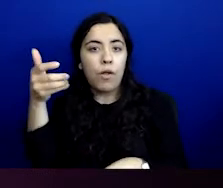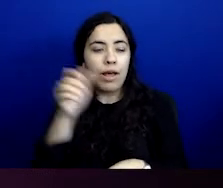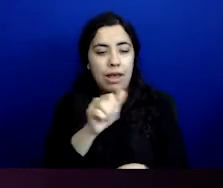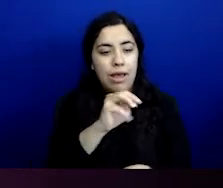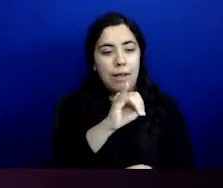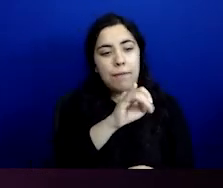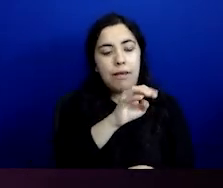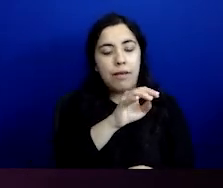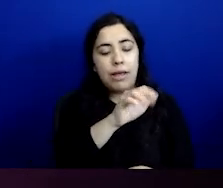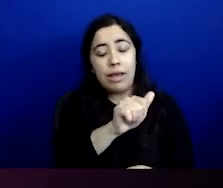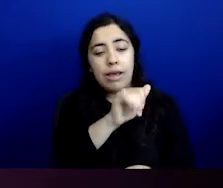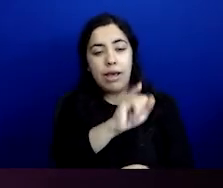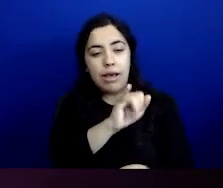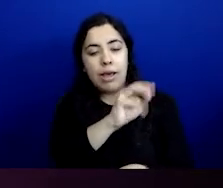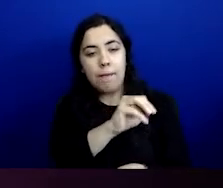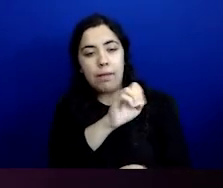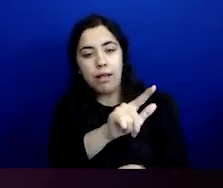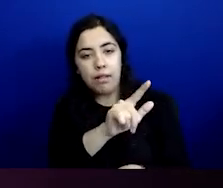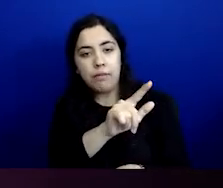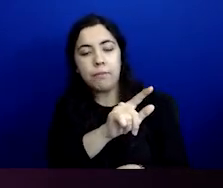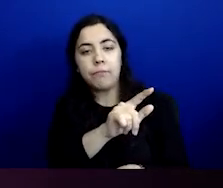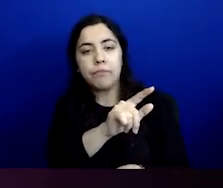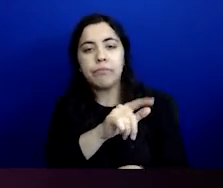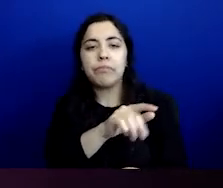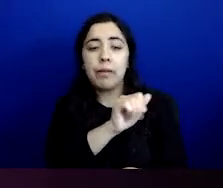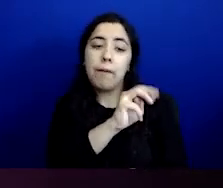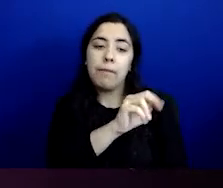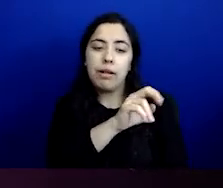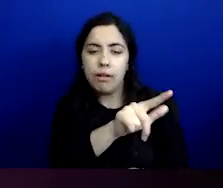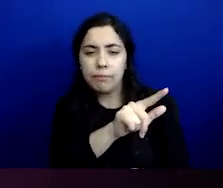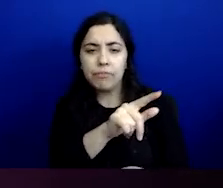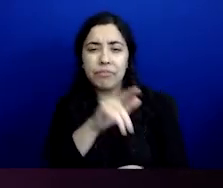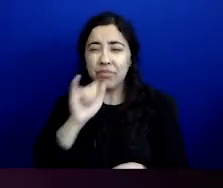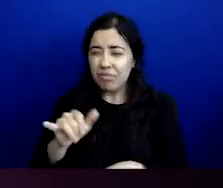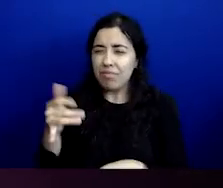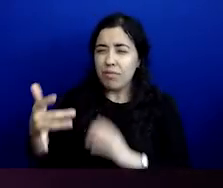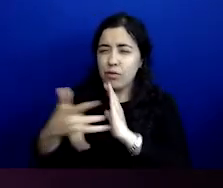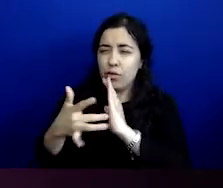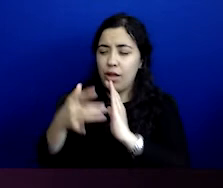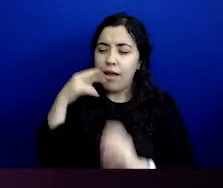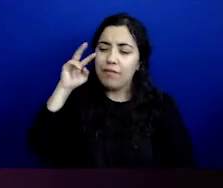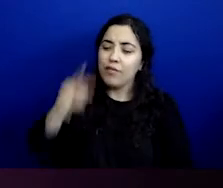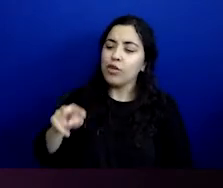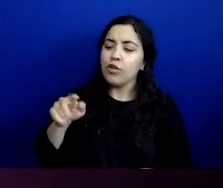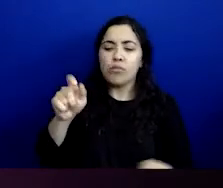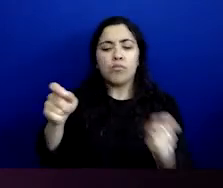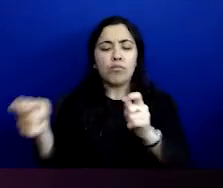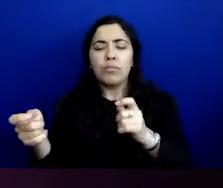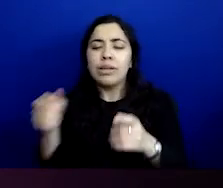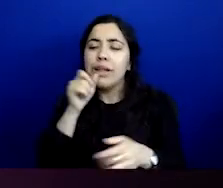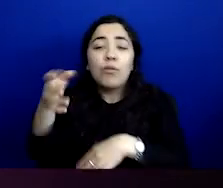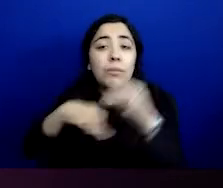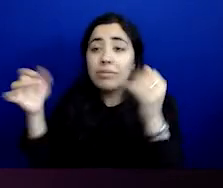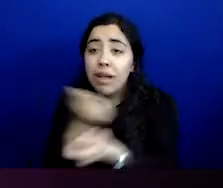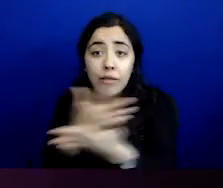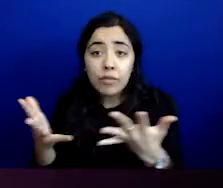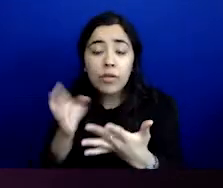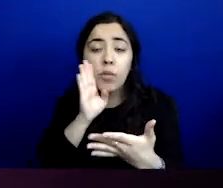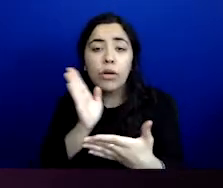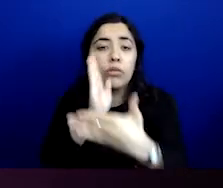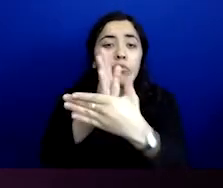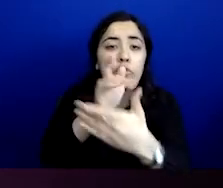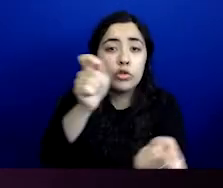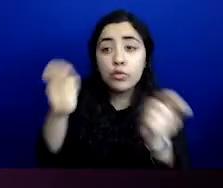ML, unlocked more earning potential. I think that's the way I look at this technology. It's not going to replace everything. It will disrupt